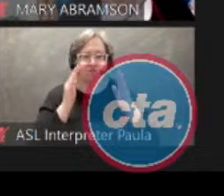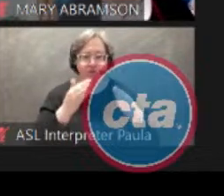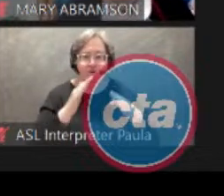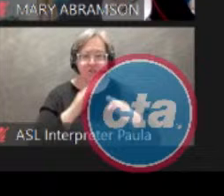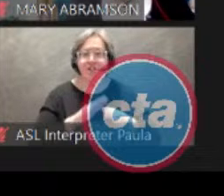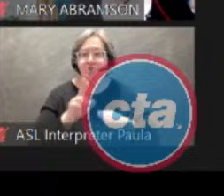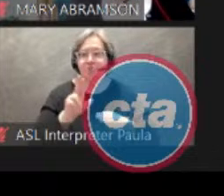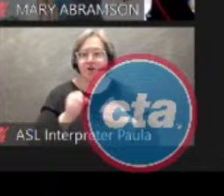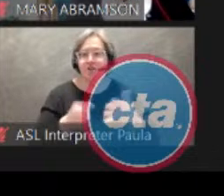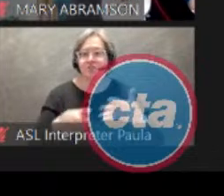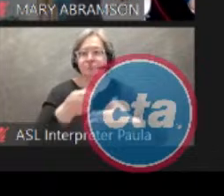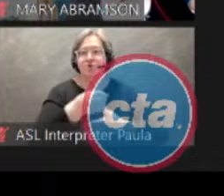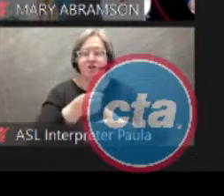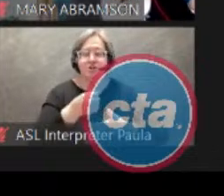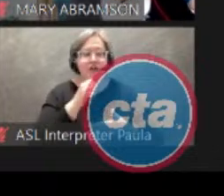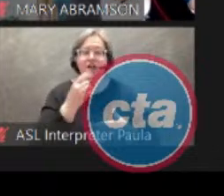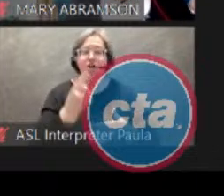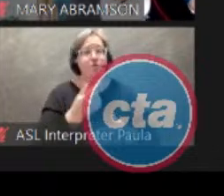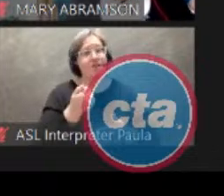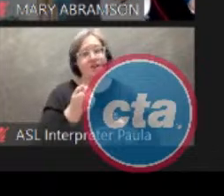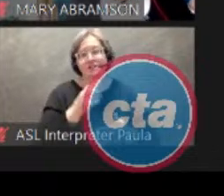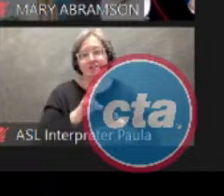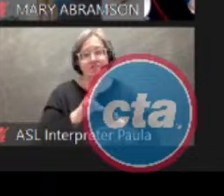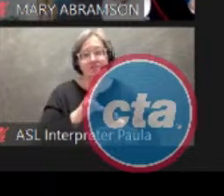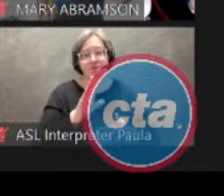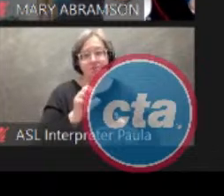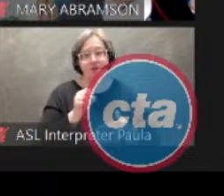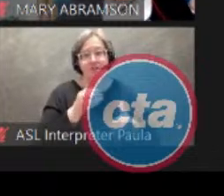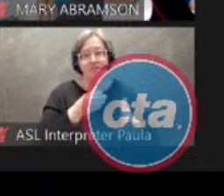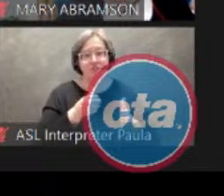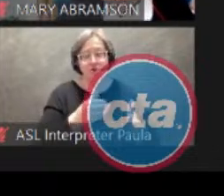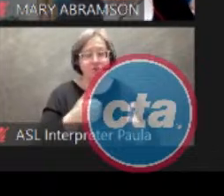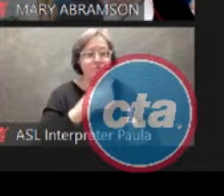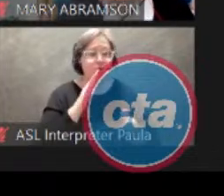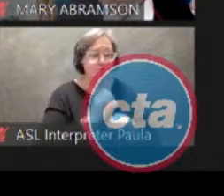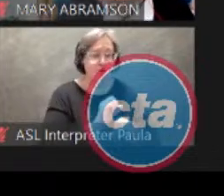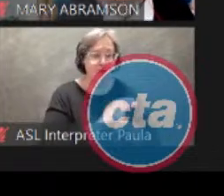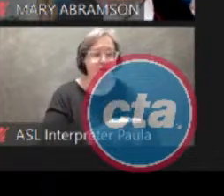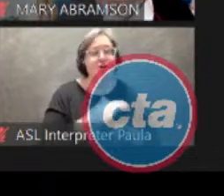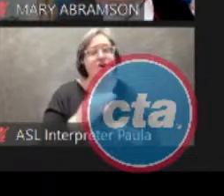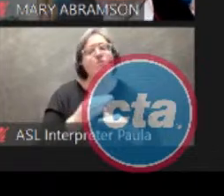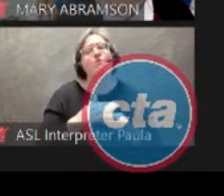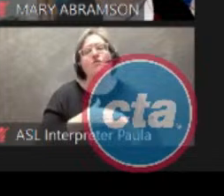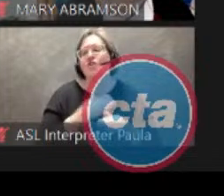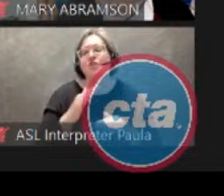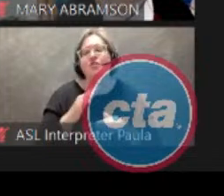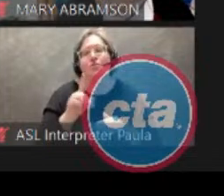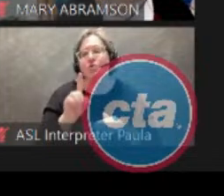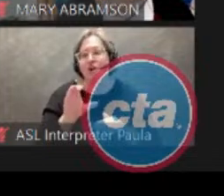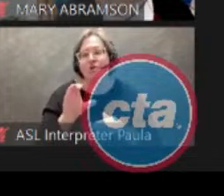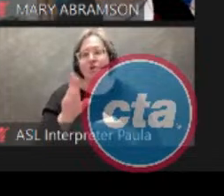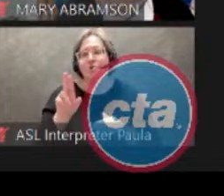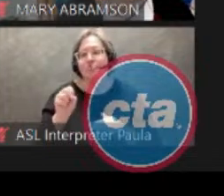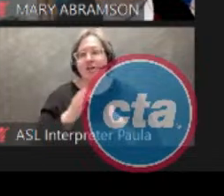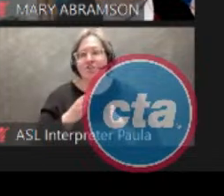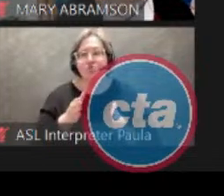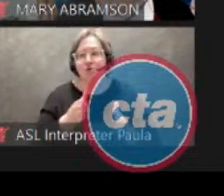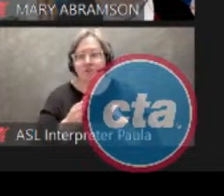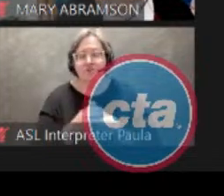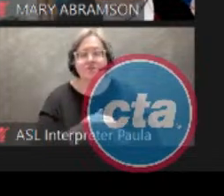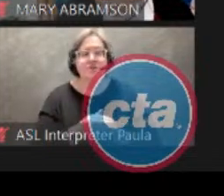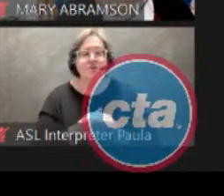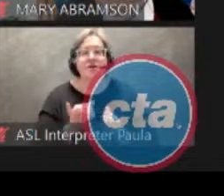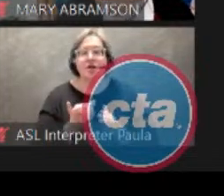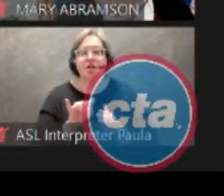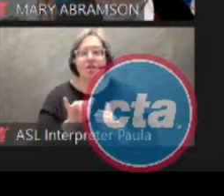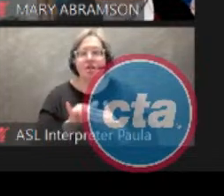Again, those are not the only 17 bus corridors that we will work on. There are over 100 bus routes that serve throughout